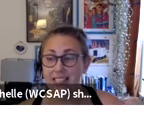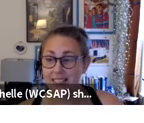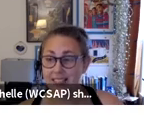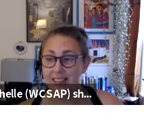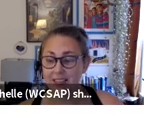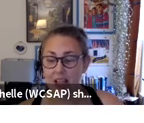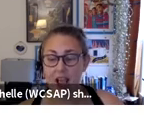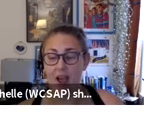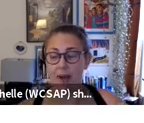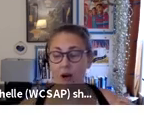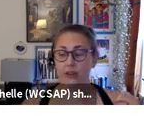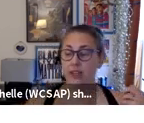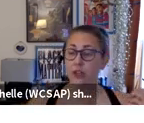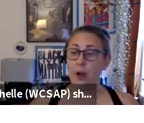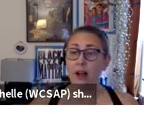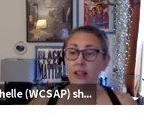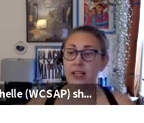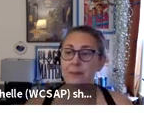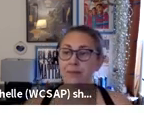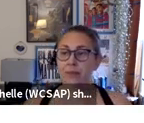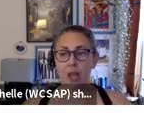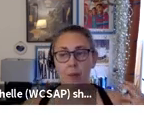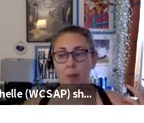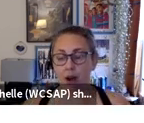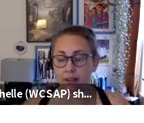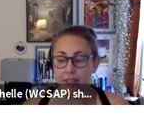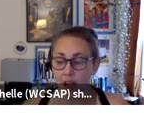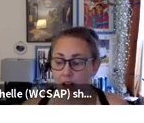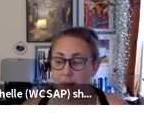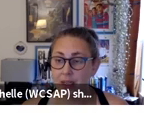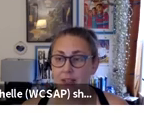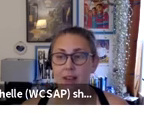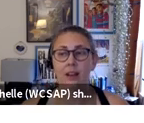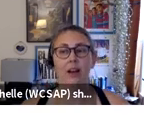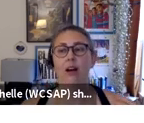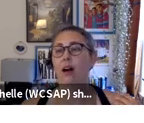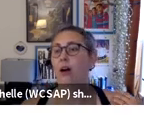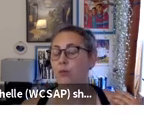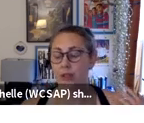societal ideas about sexuality and bodily autonomy,